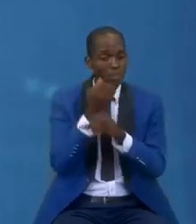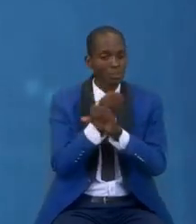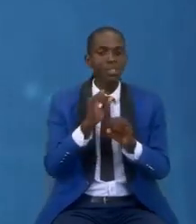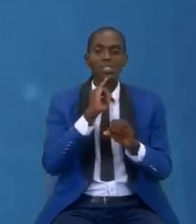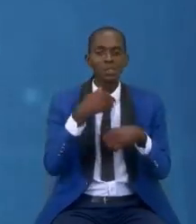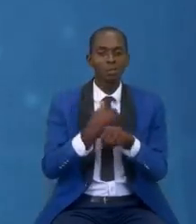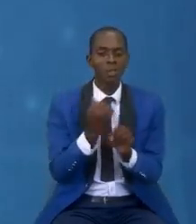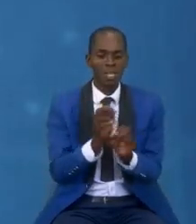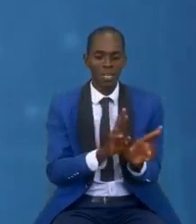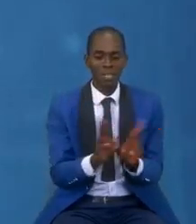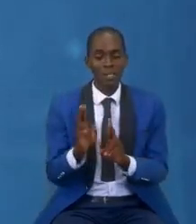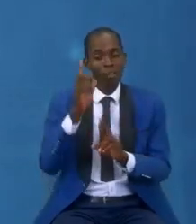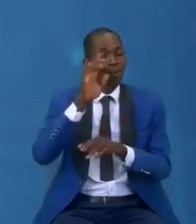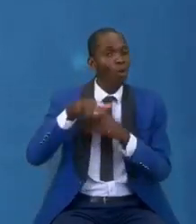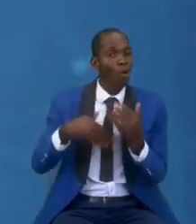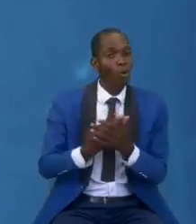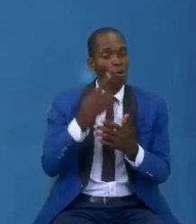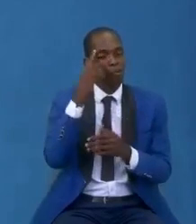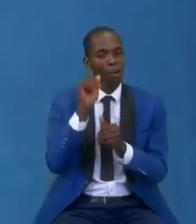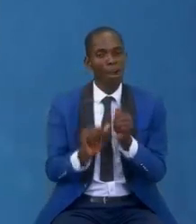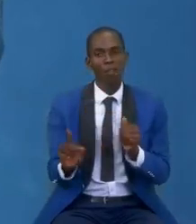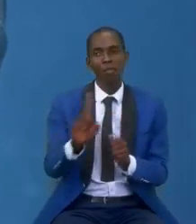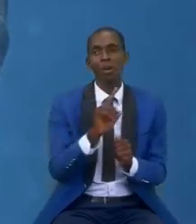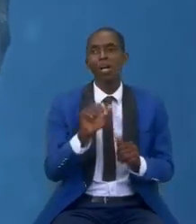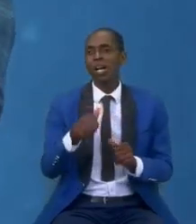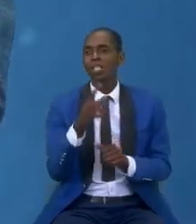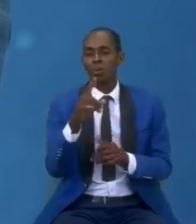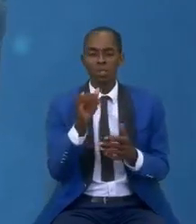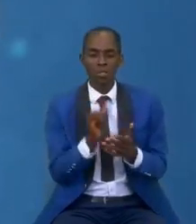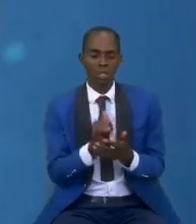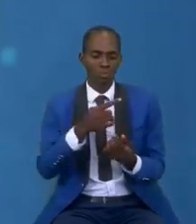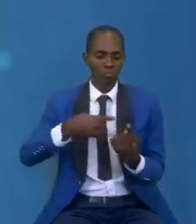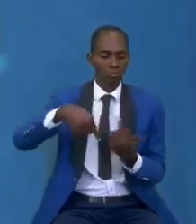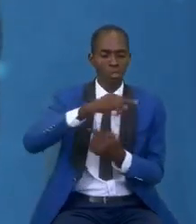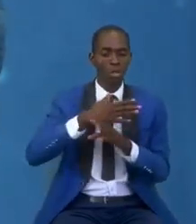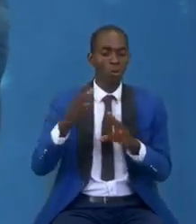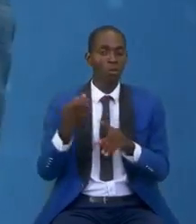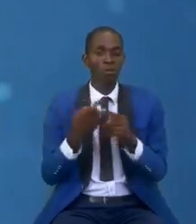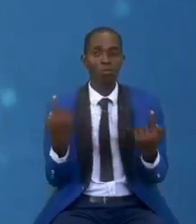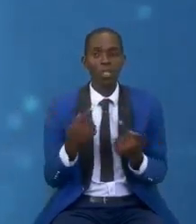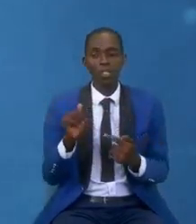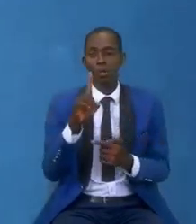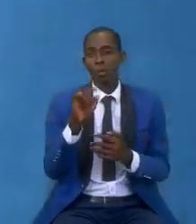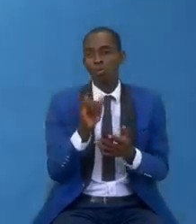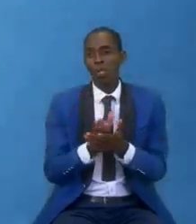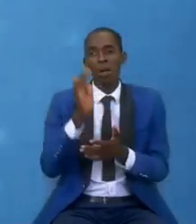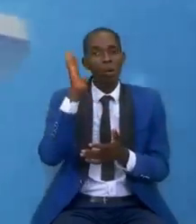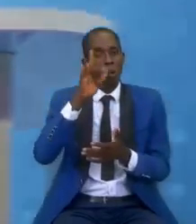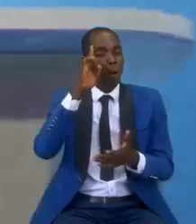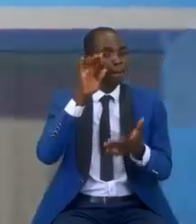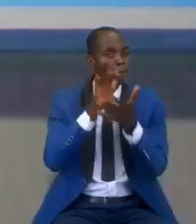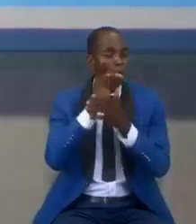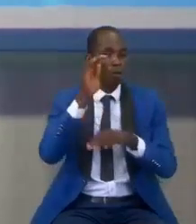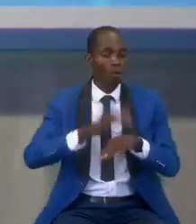from sin, anyone that will believe on the Lord Jesus Christ, now all can be saved. And